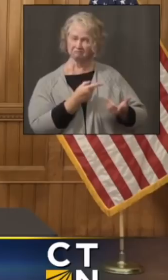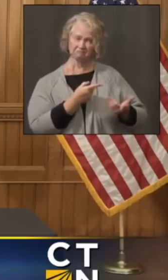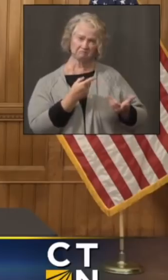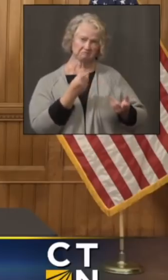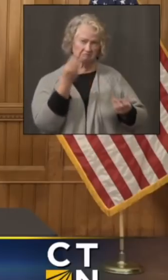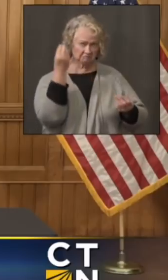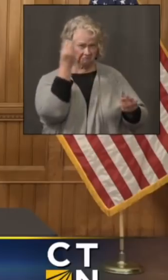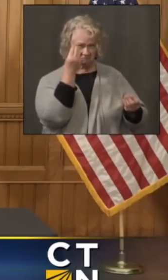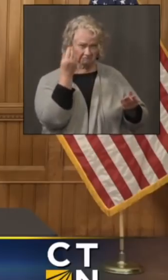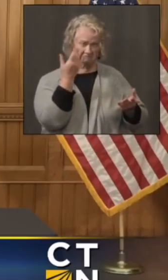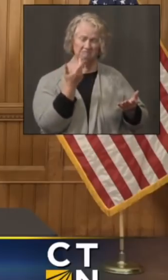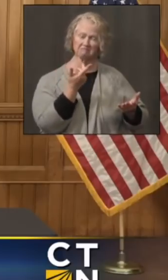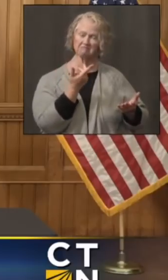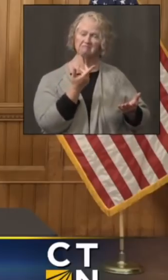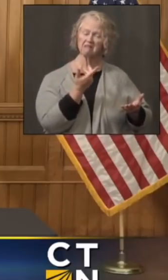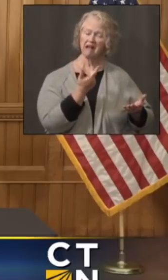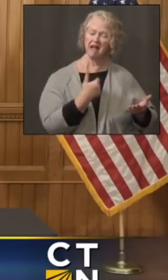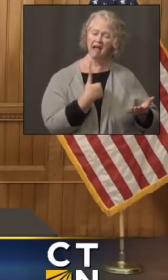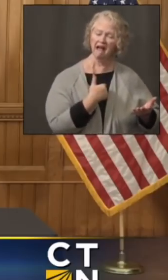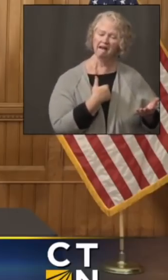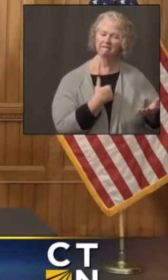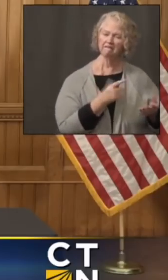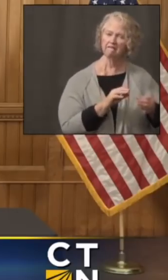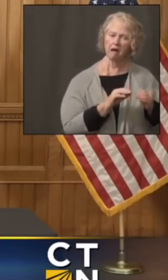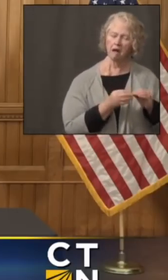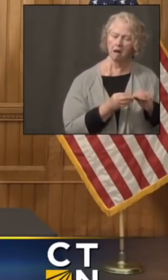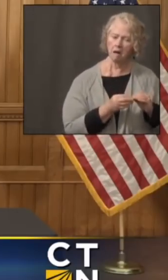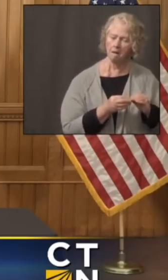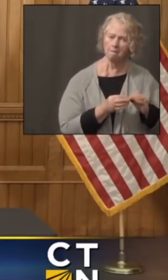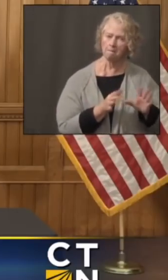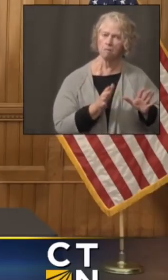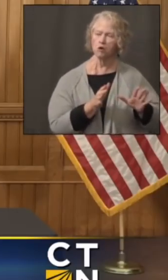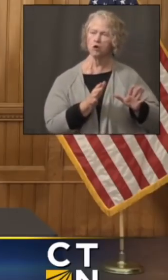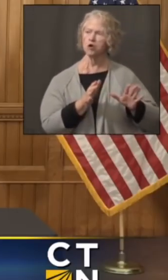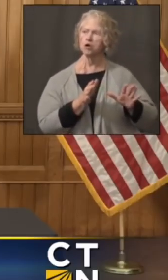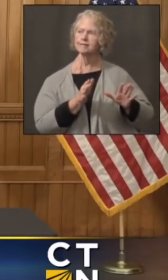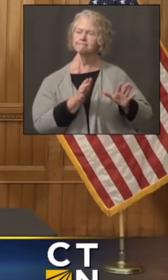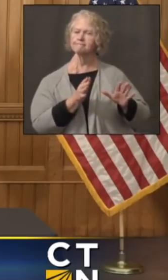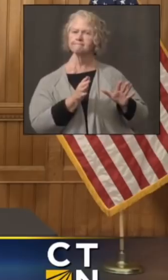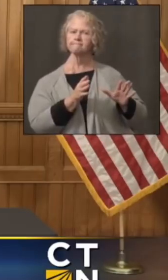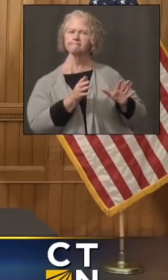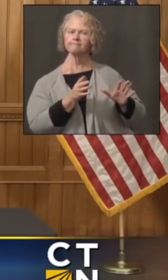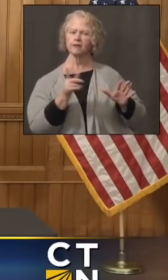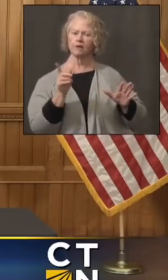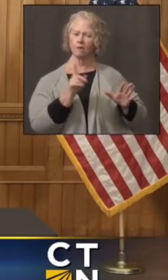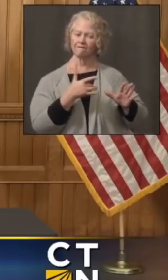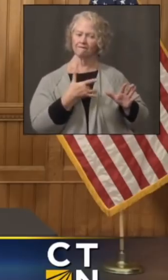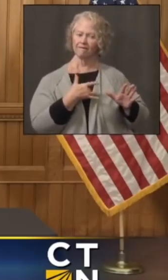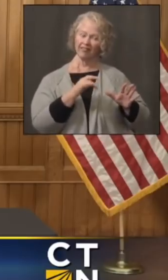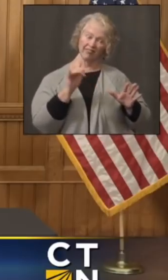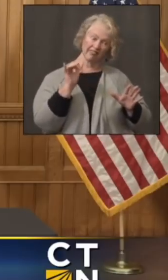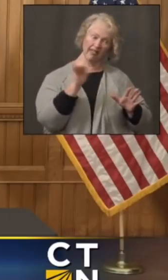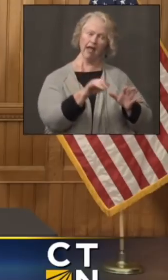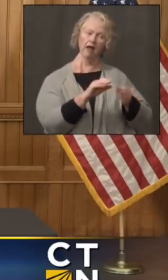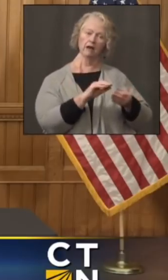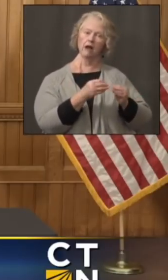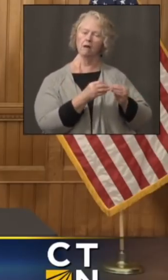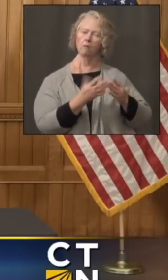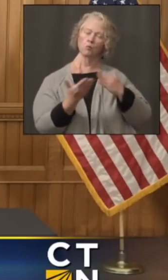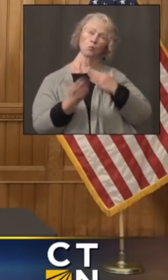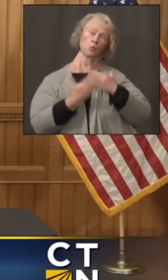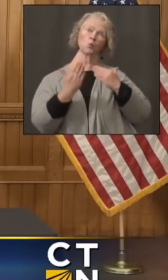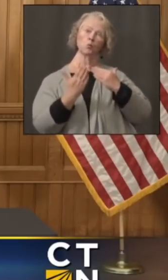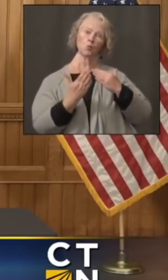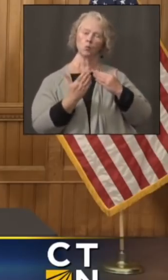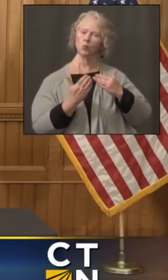our attention. Obviously, 6 really gets everyone's attention. Is there a number where we could get to where you would say, you know what, now